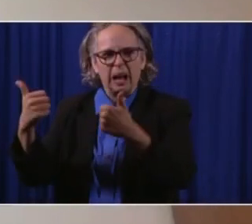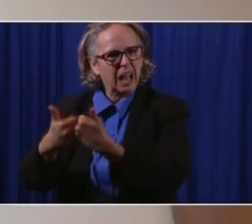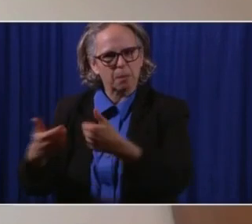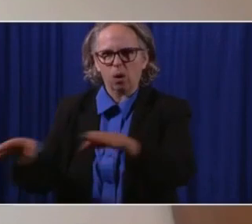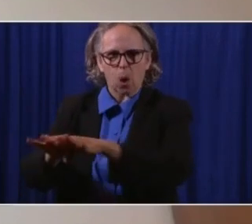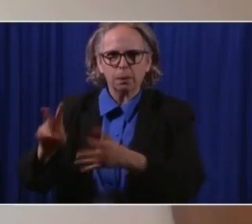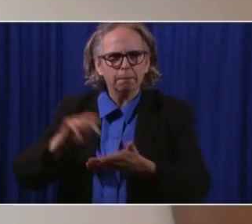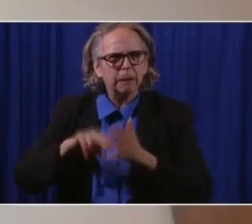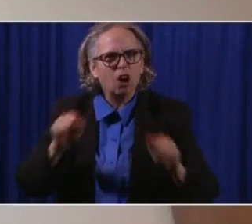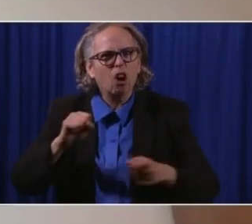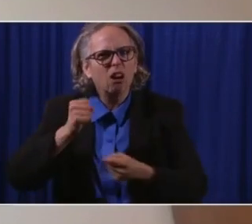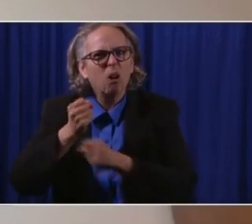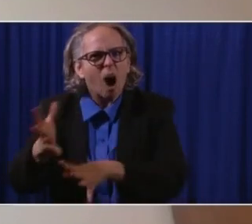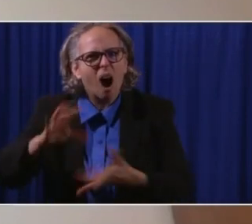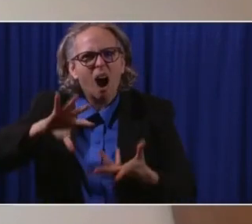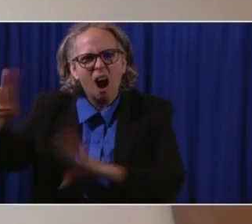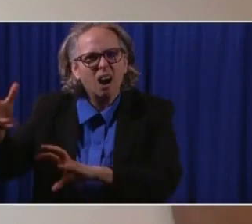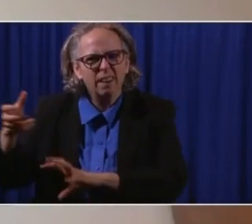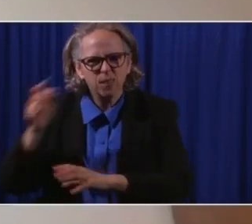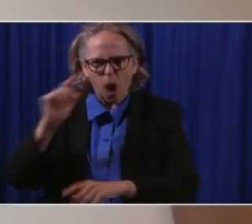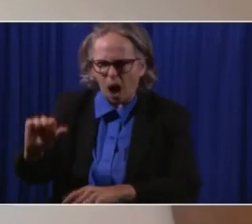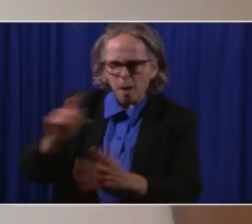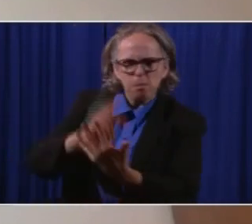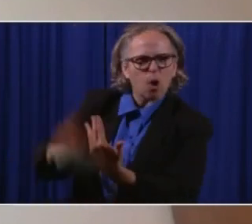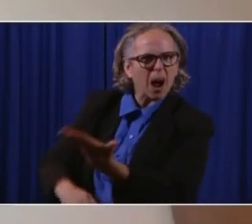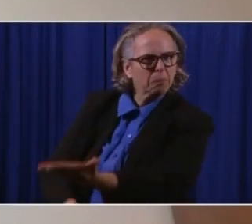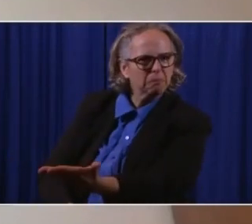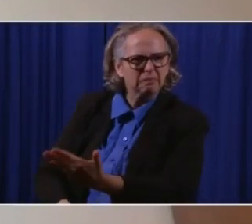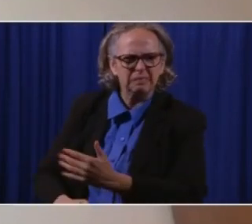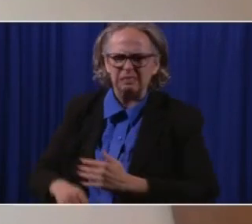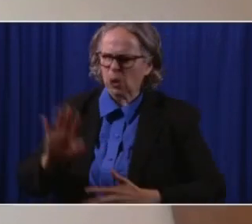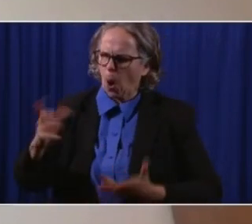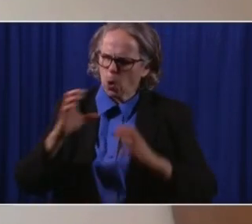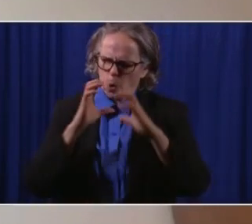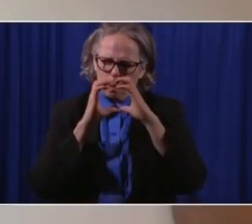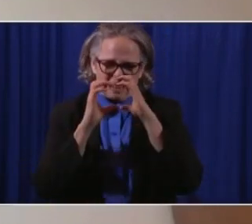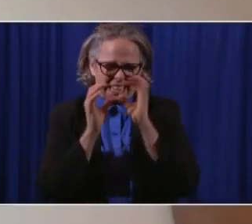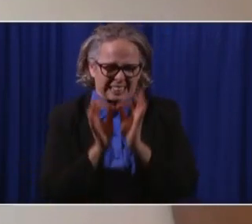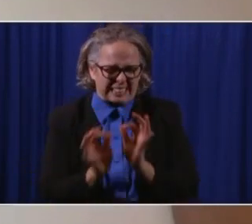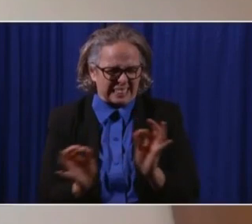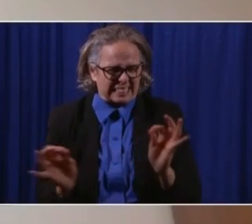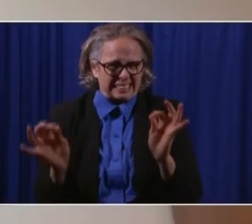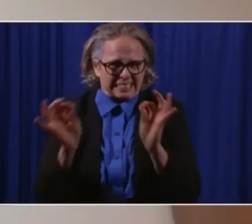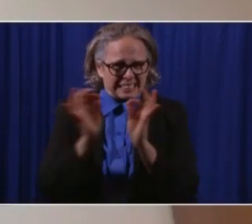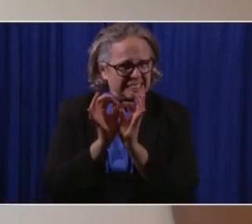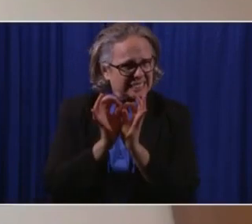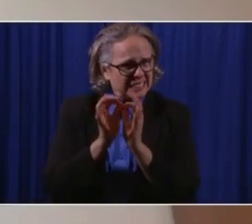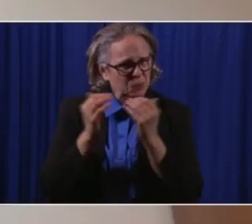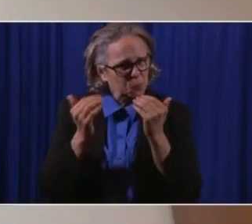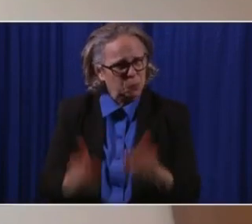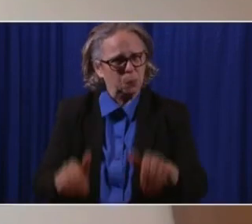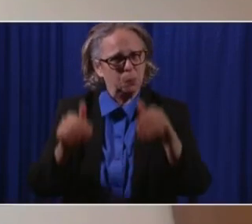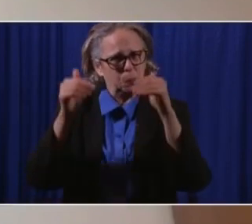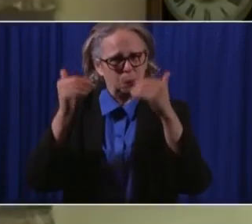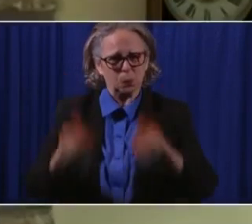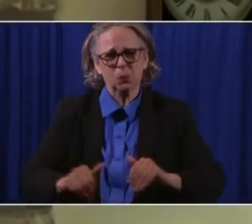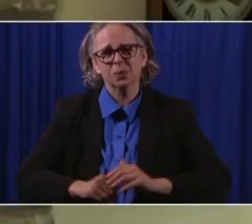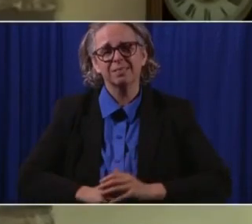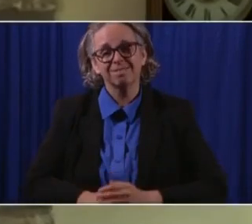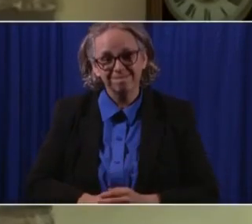So certainly that sort of communication is going to be really important and something that we need to be very vigilant about. Great.